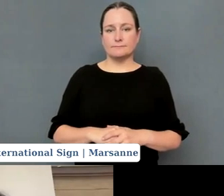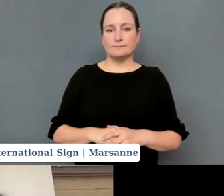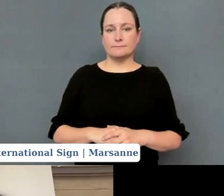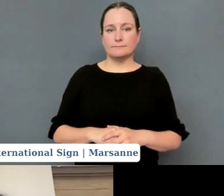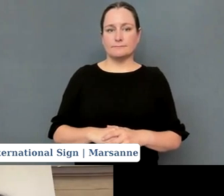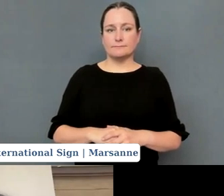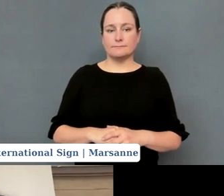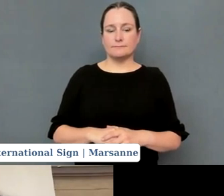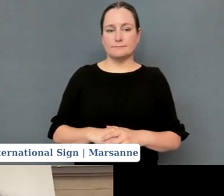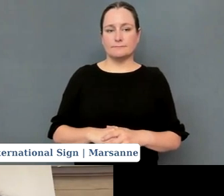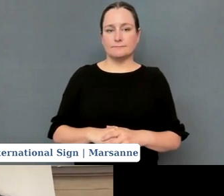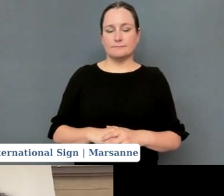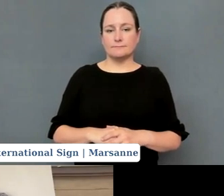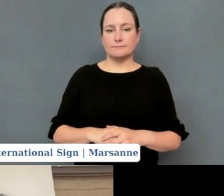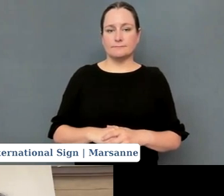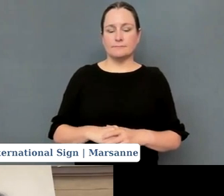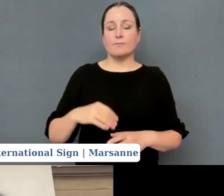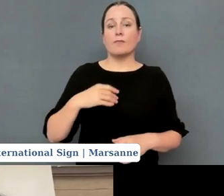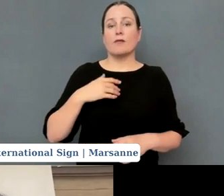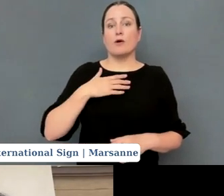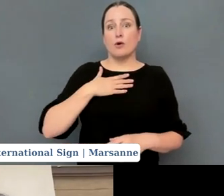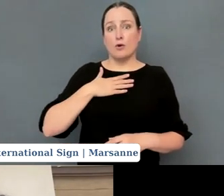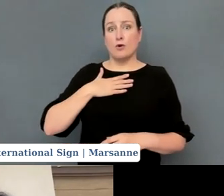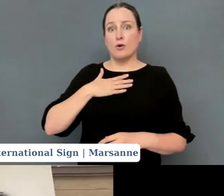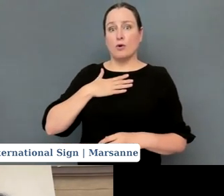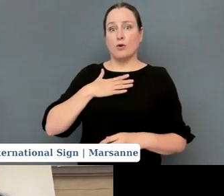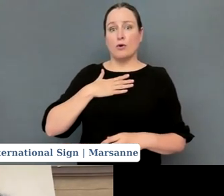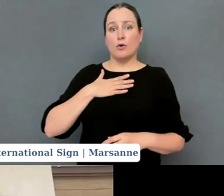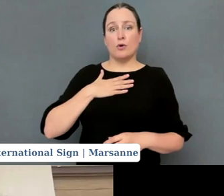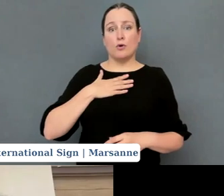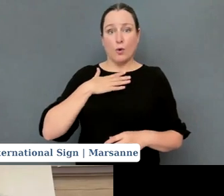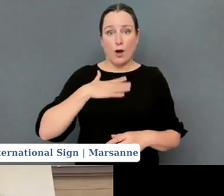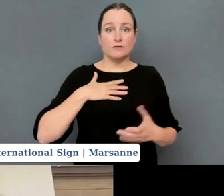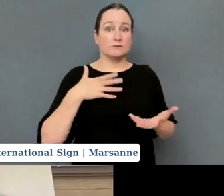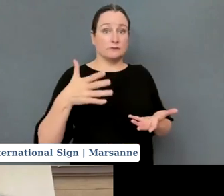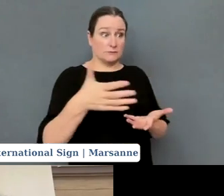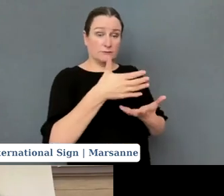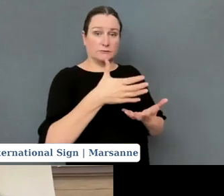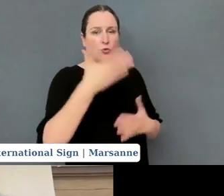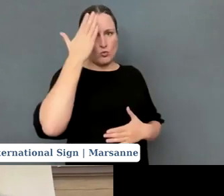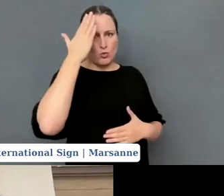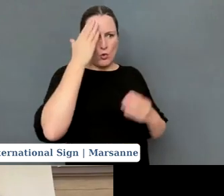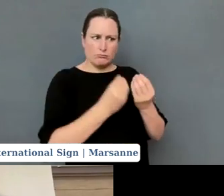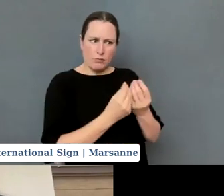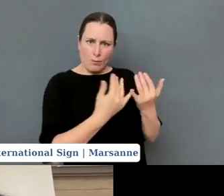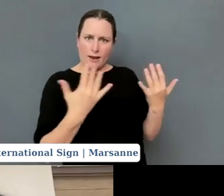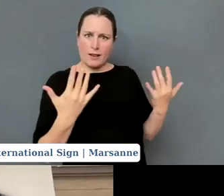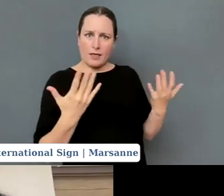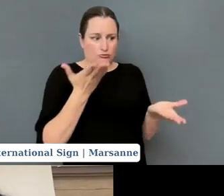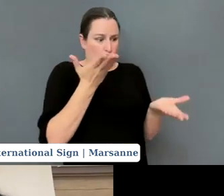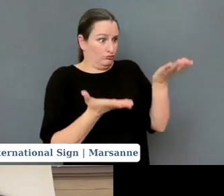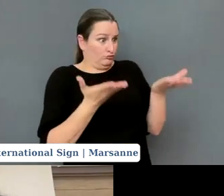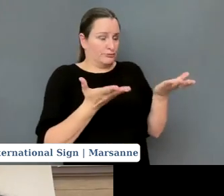provide to members of National Assembly who will